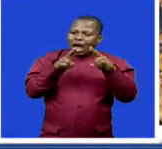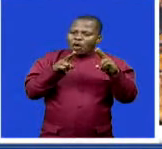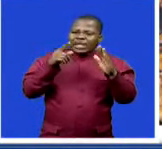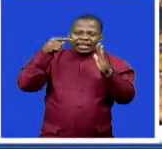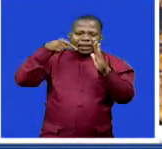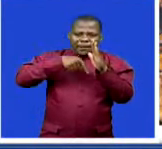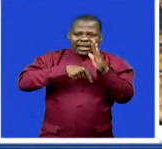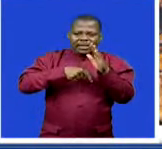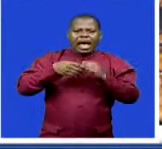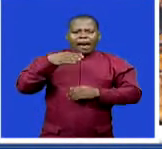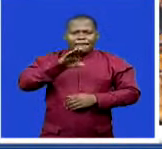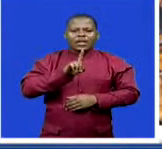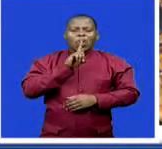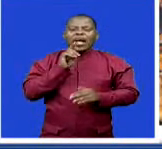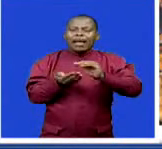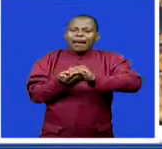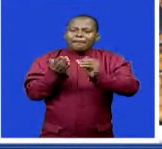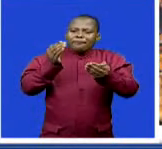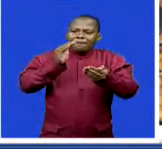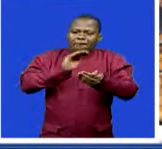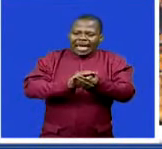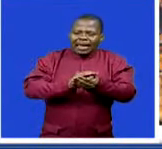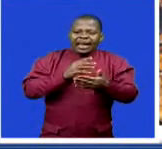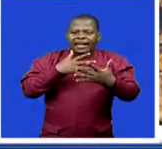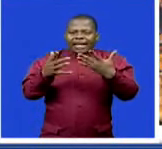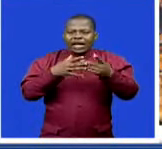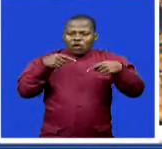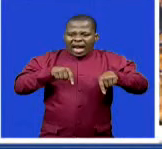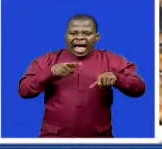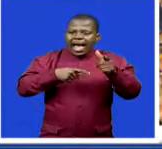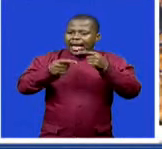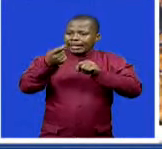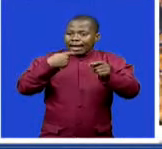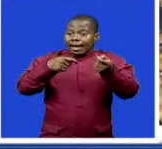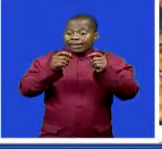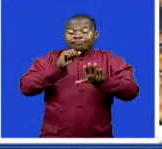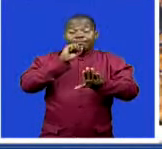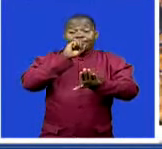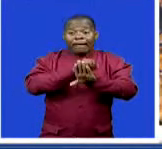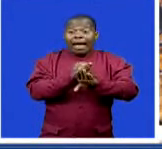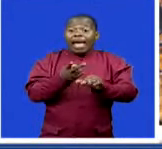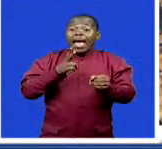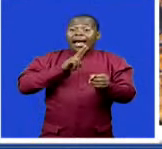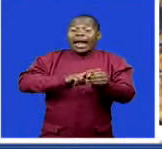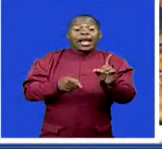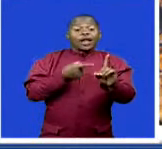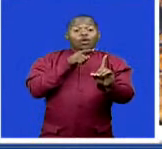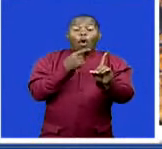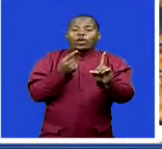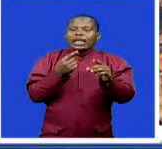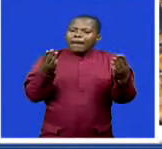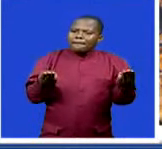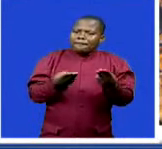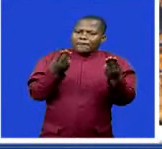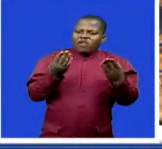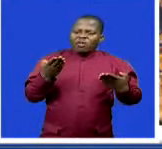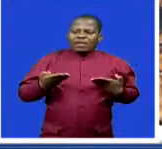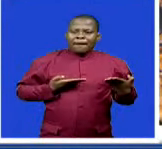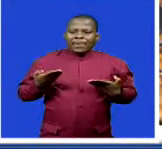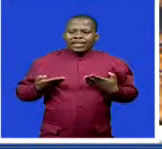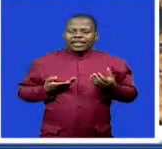local companies registering for the free online shopping platform by Eswatini.com. IPA says this